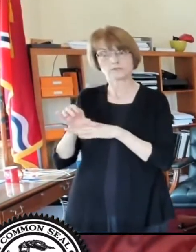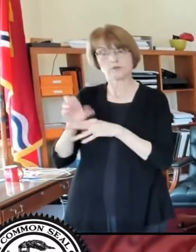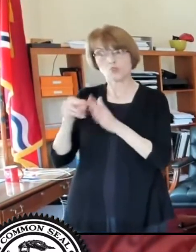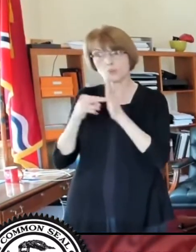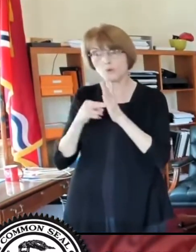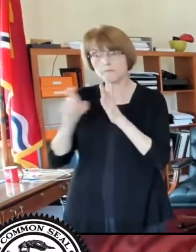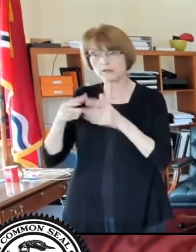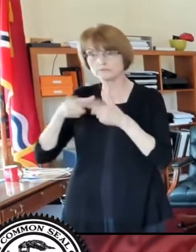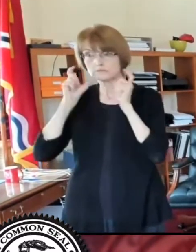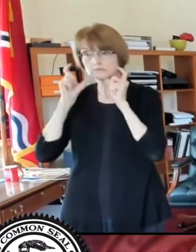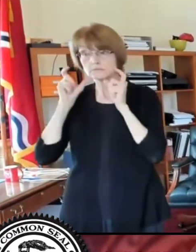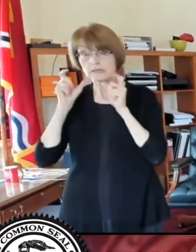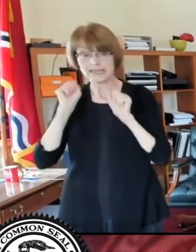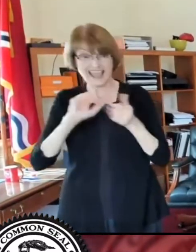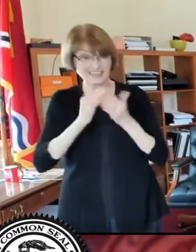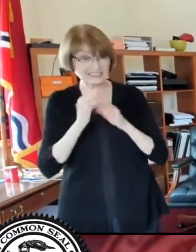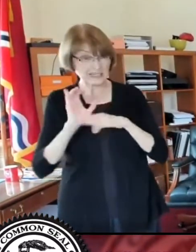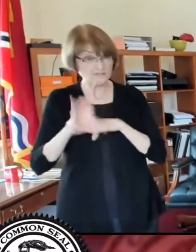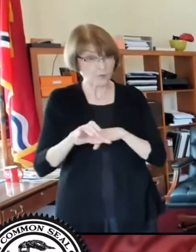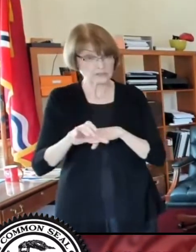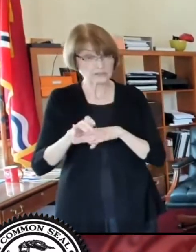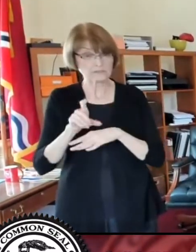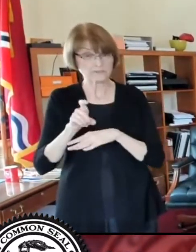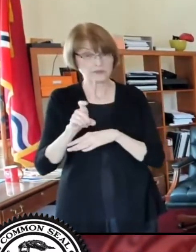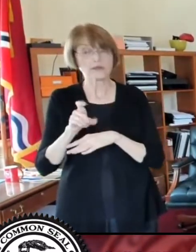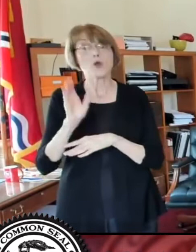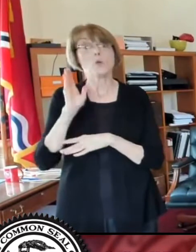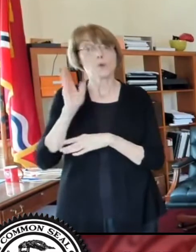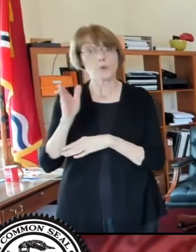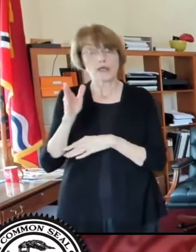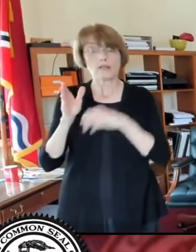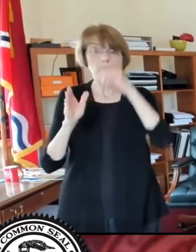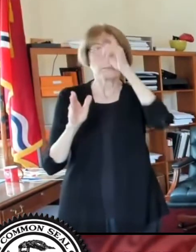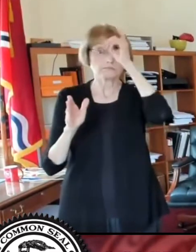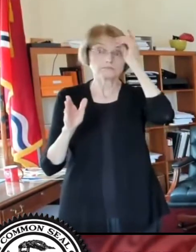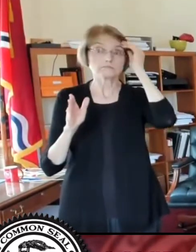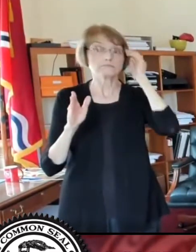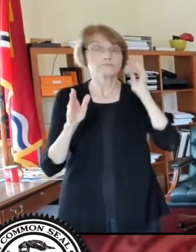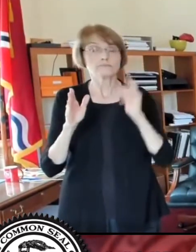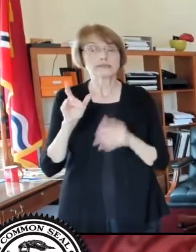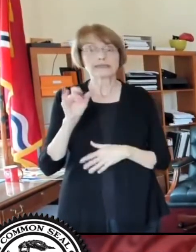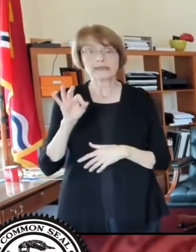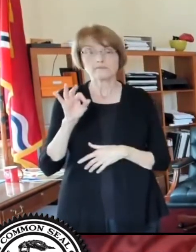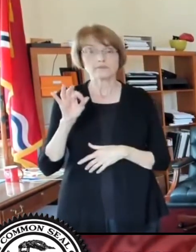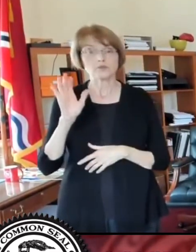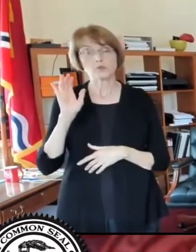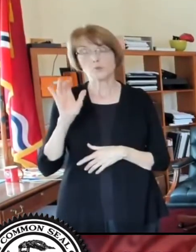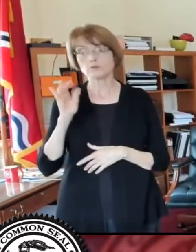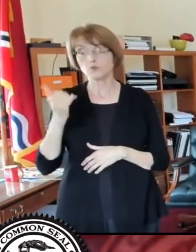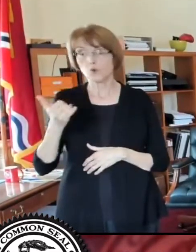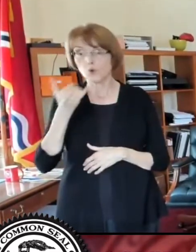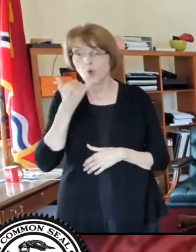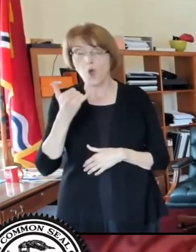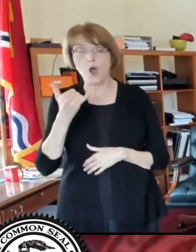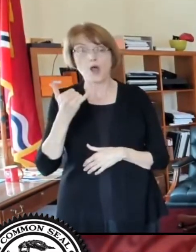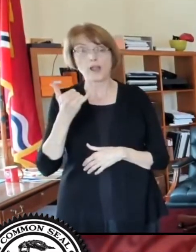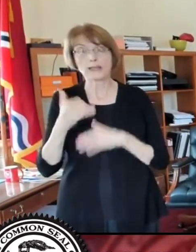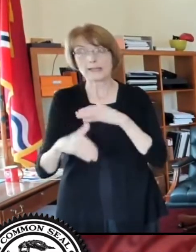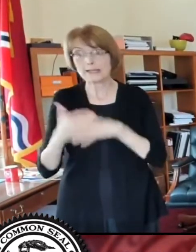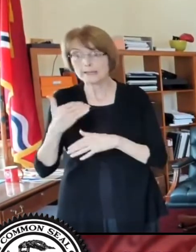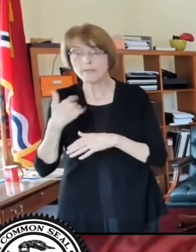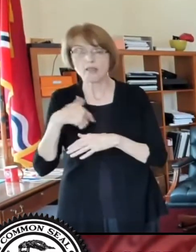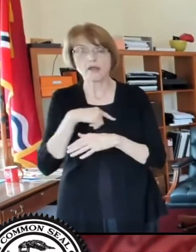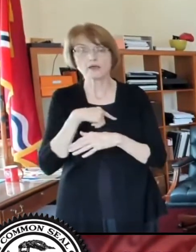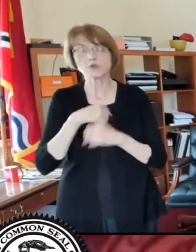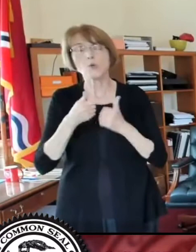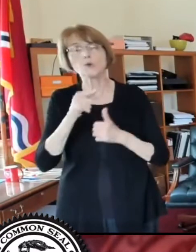city please enforce this? We will. If you want to, type in or call us and tell us which